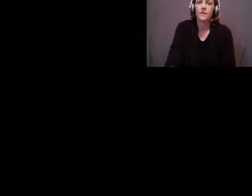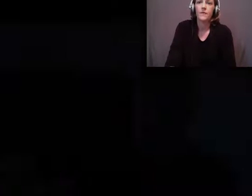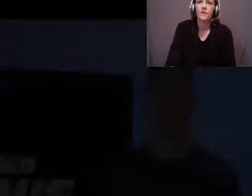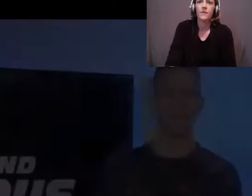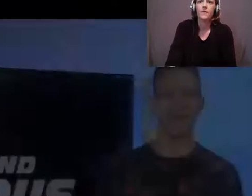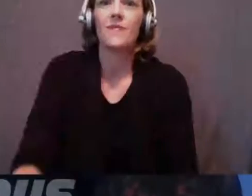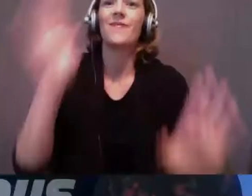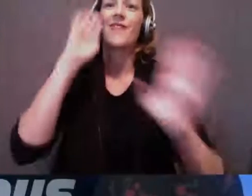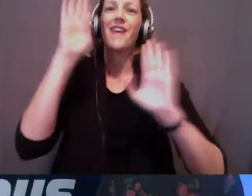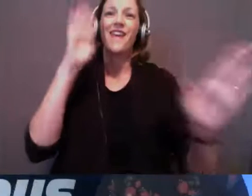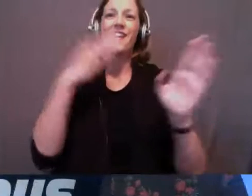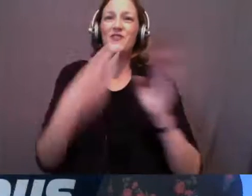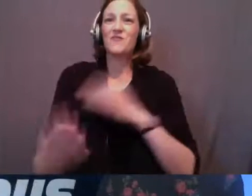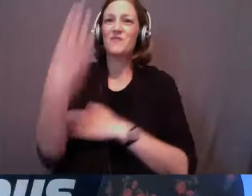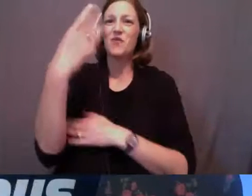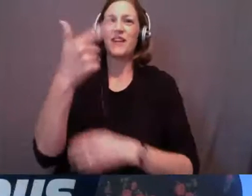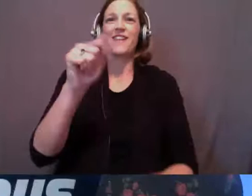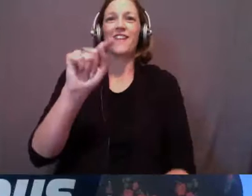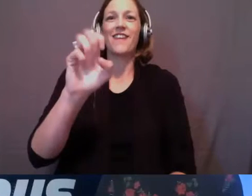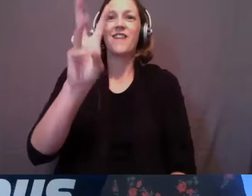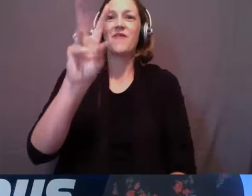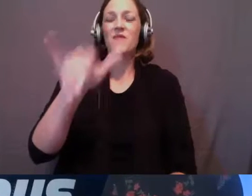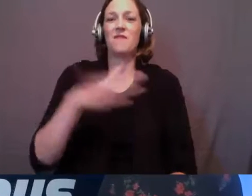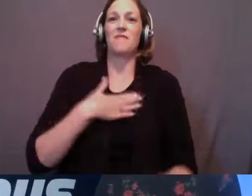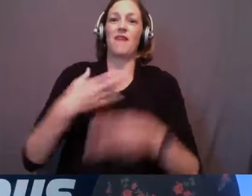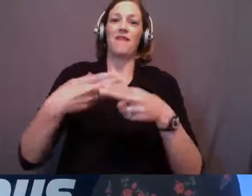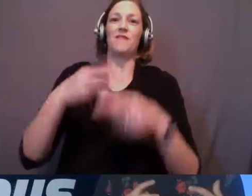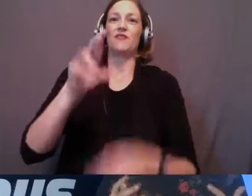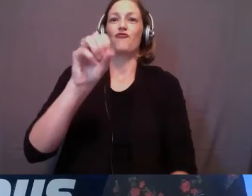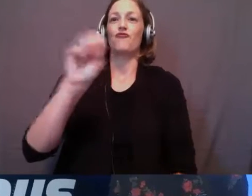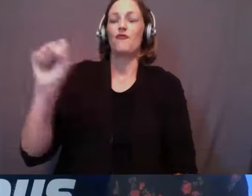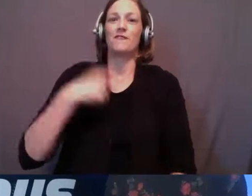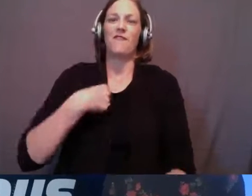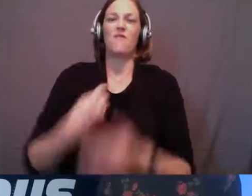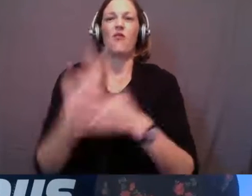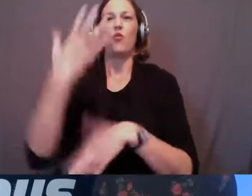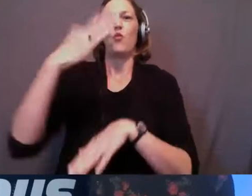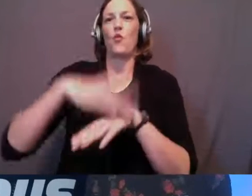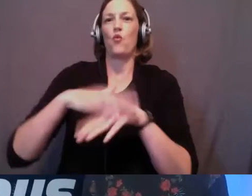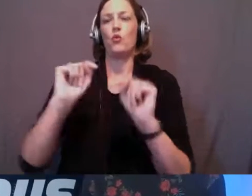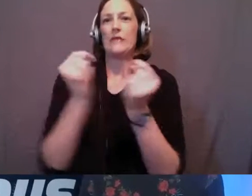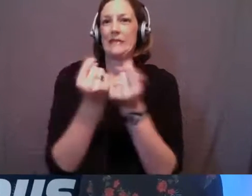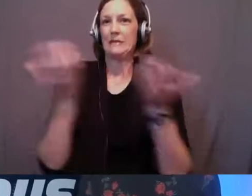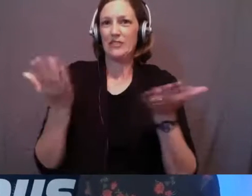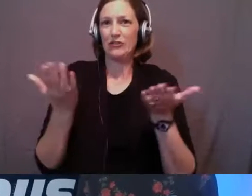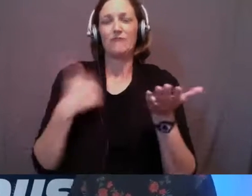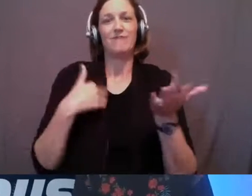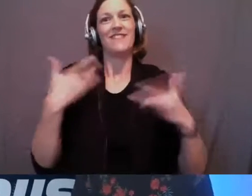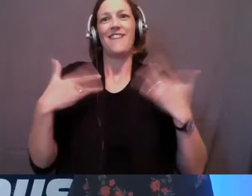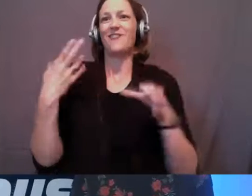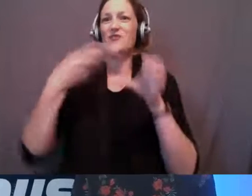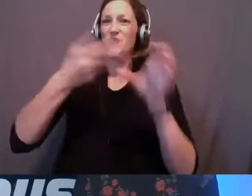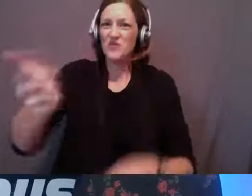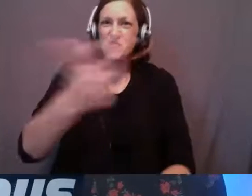Hey, good morning, Gateway. My name is Ross, and I'm on the Grow team here at Gateway, and I'm so excited to be joining you all this morning. Now, maybe